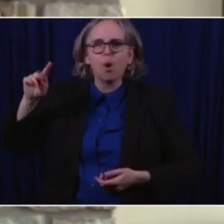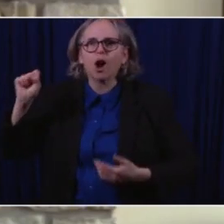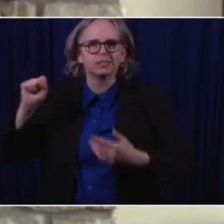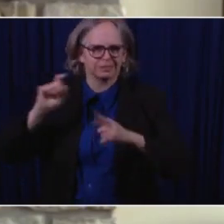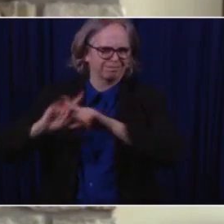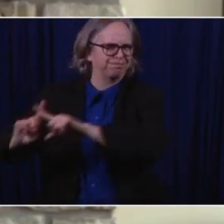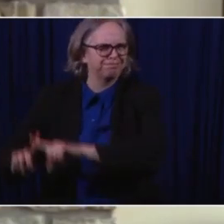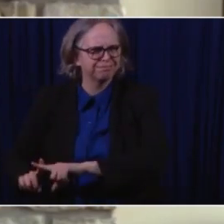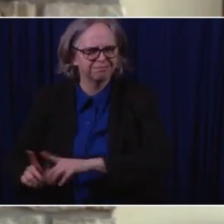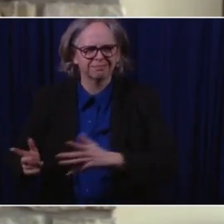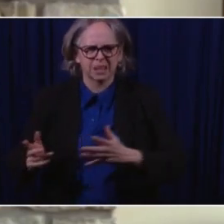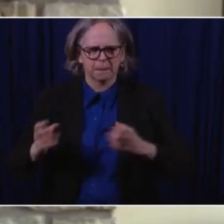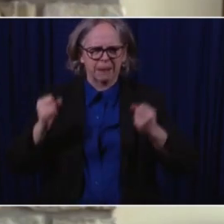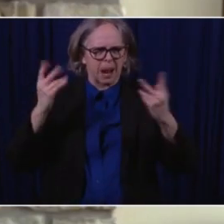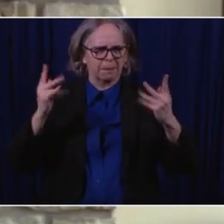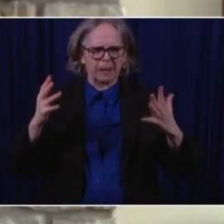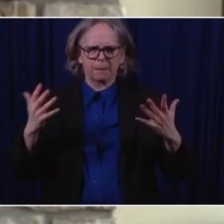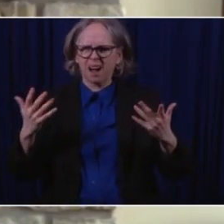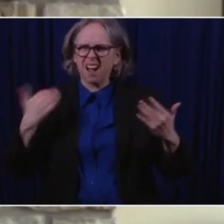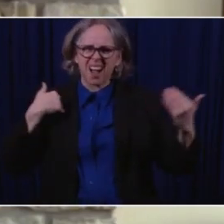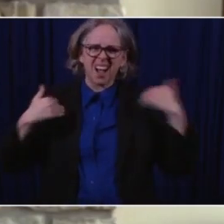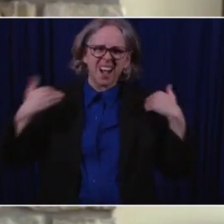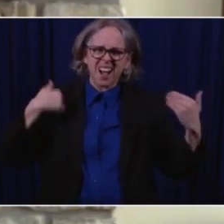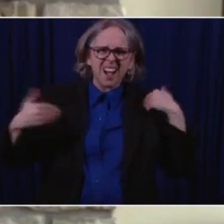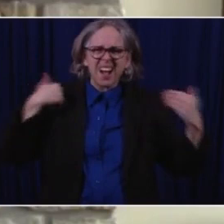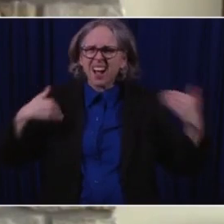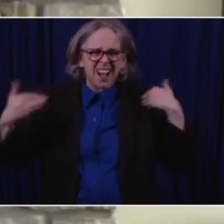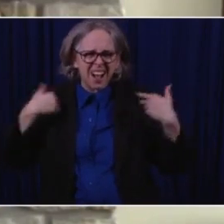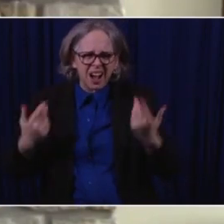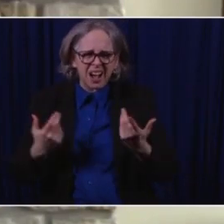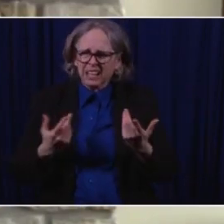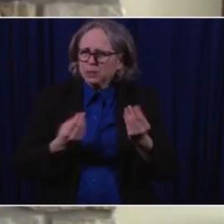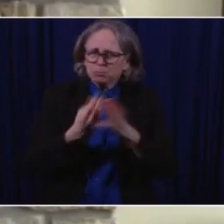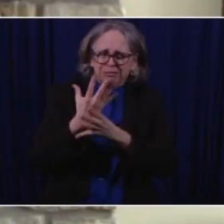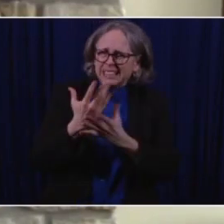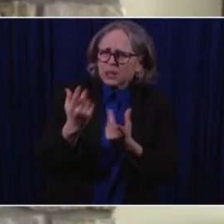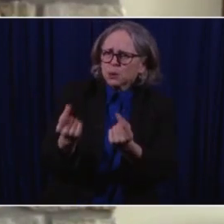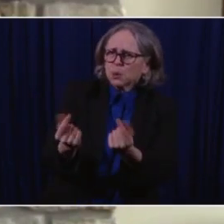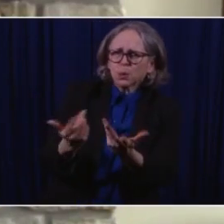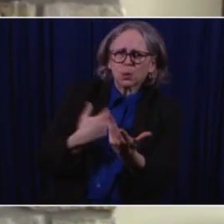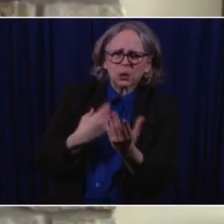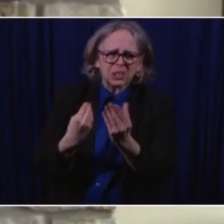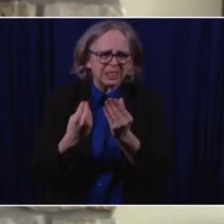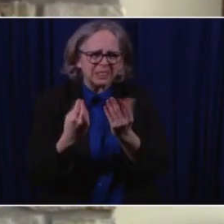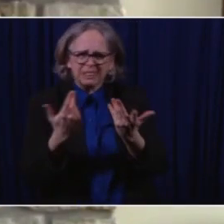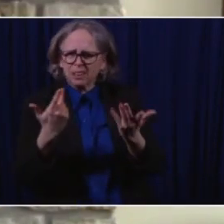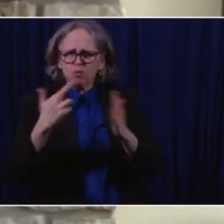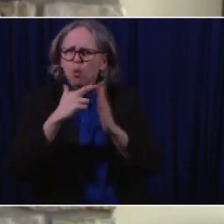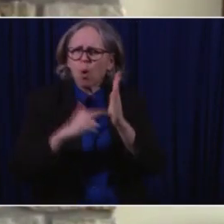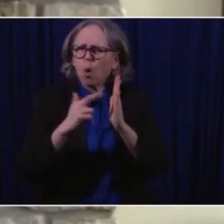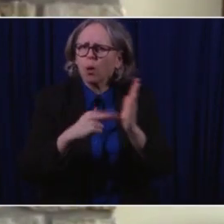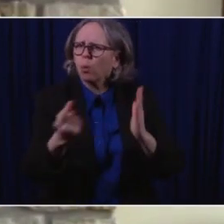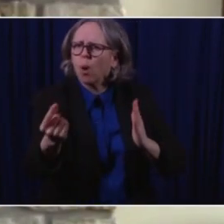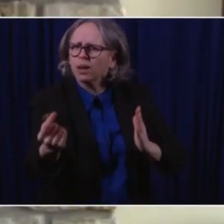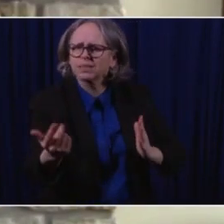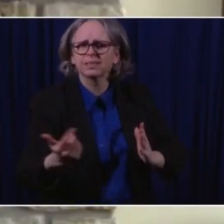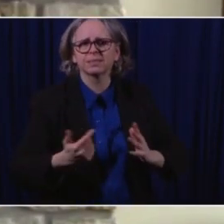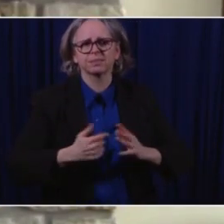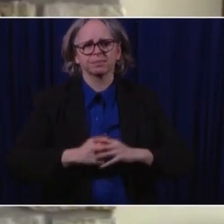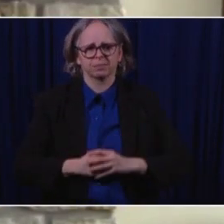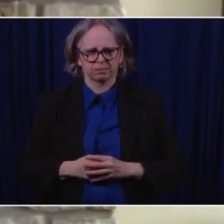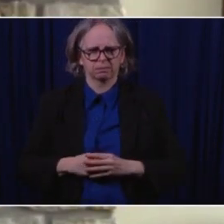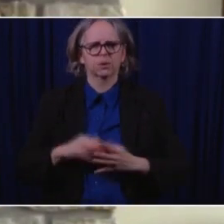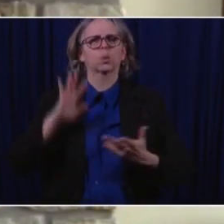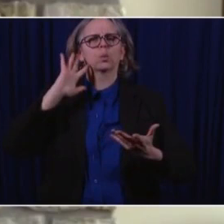lot of inquiries about what is that going to look like. And so we're working on this. We're working on it this weekend.